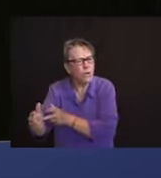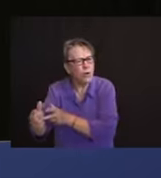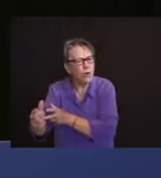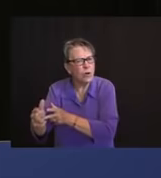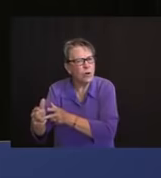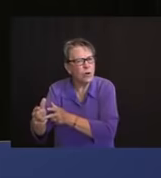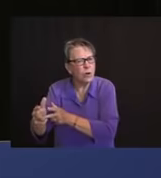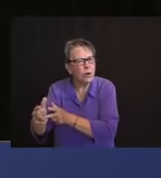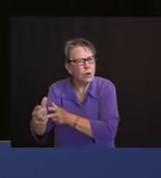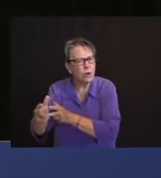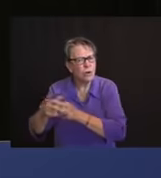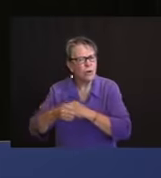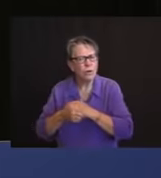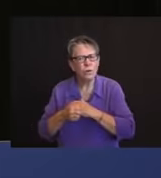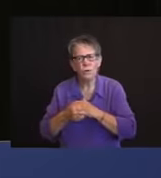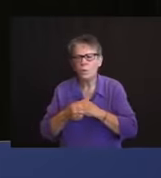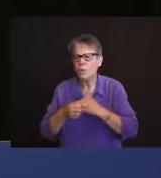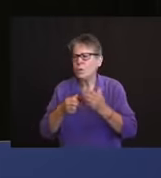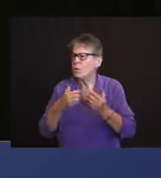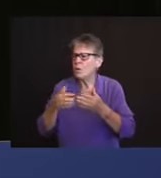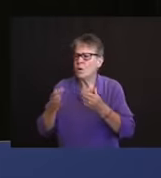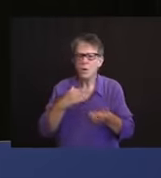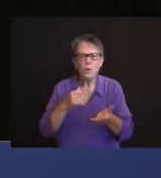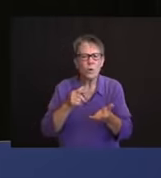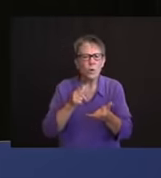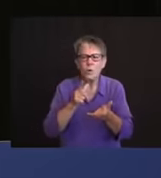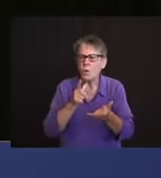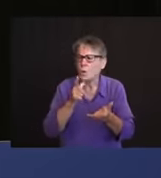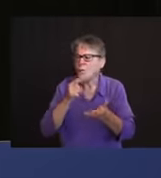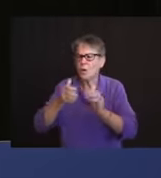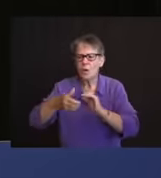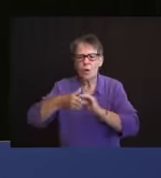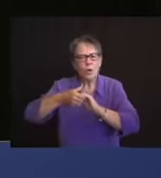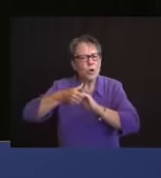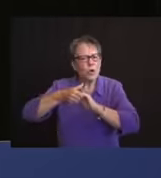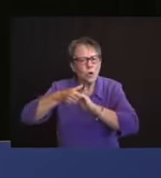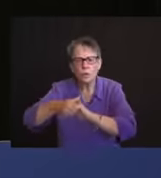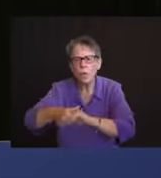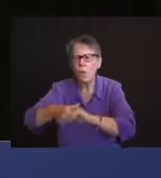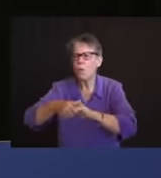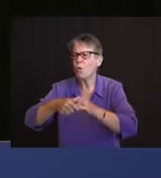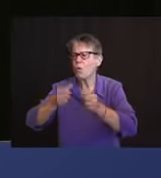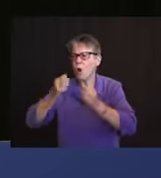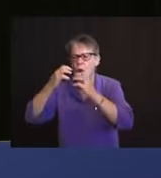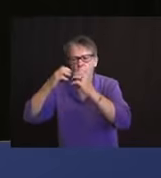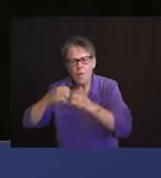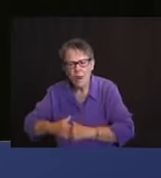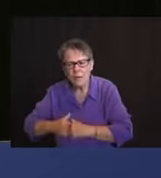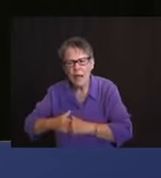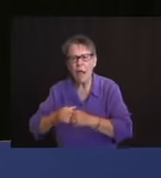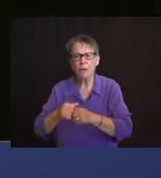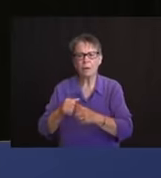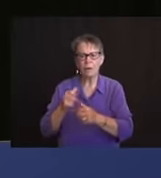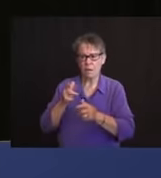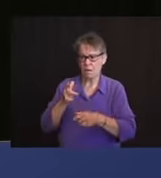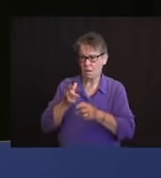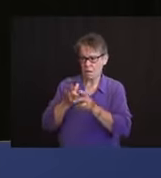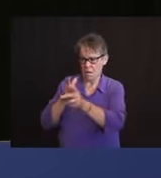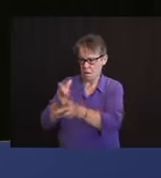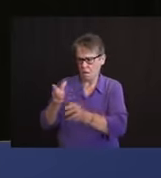driver, DOT, trooper, law enforcement, if you can safely move over from the right to center lane. But thank you for